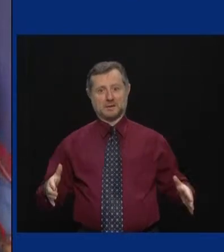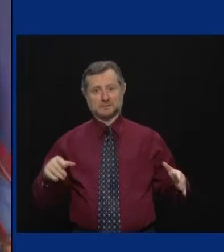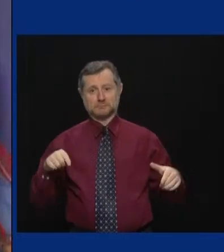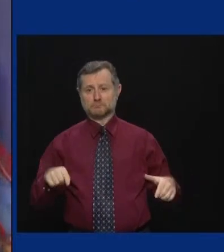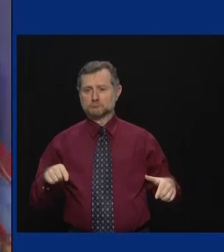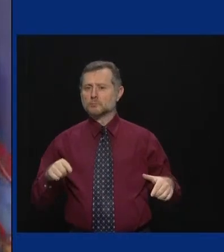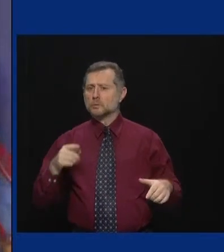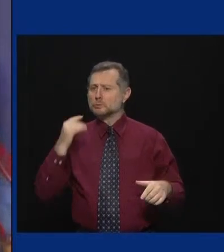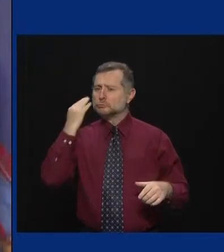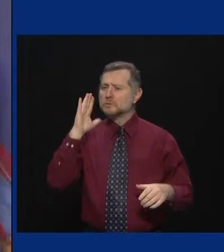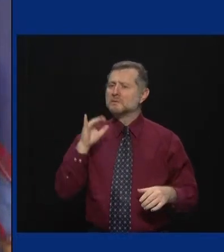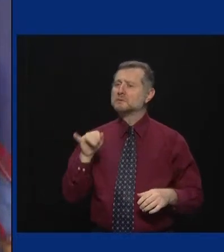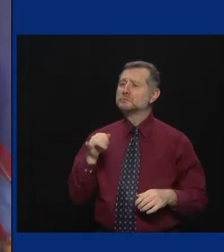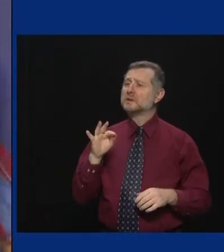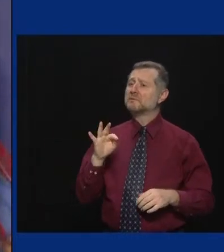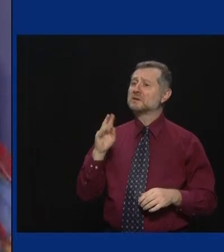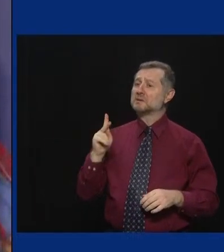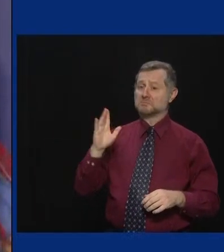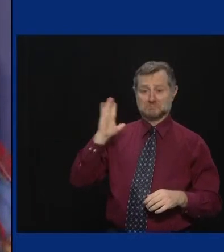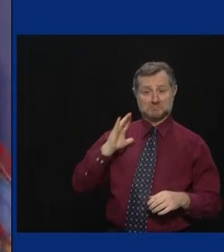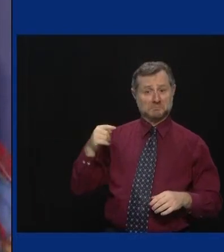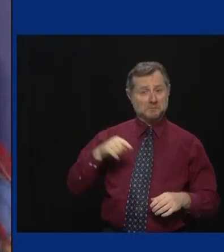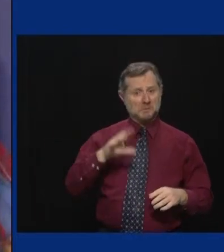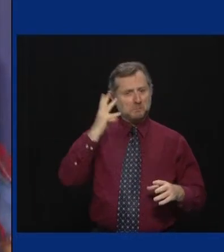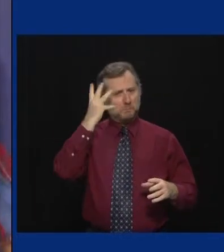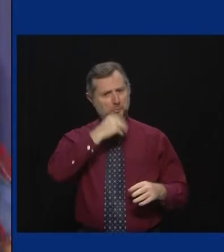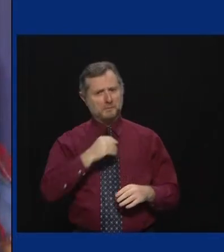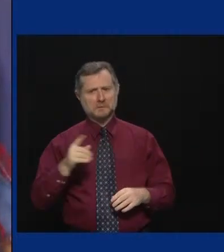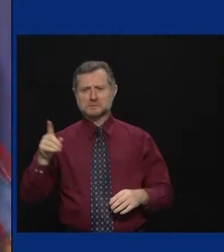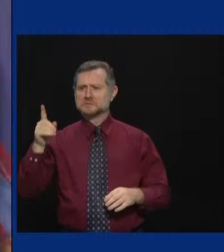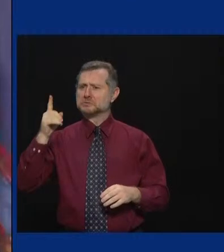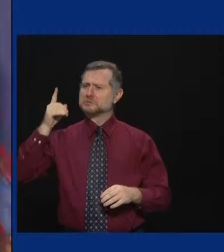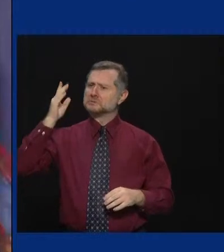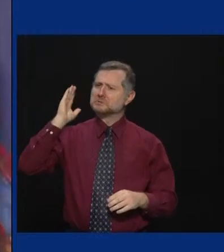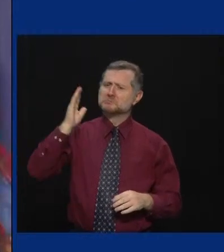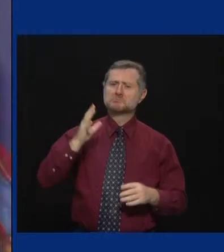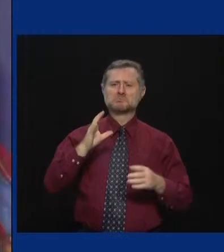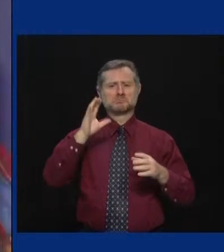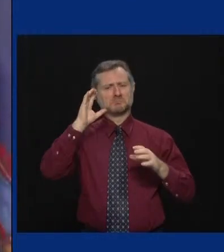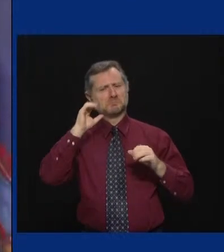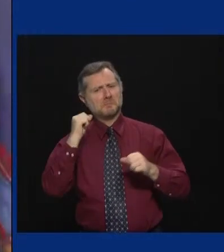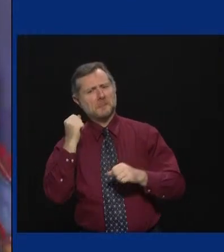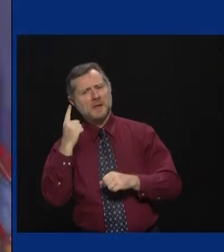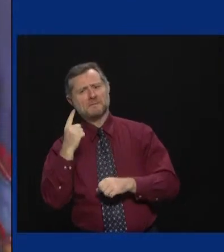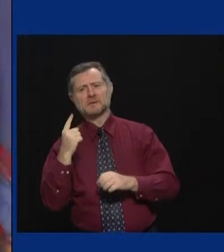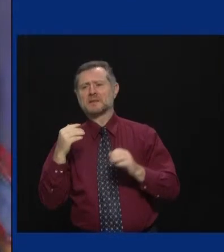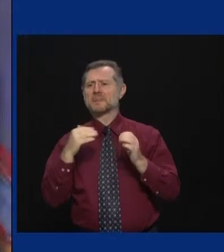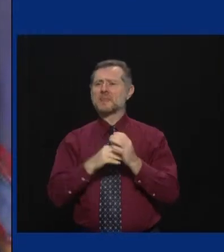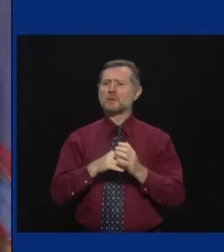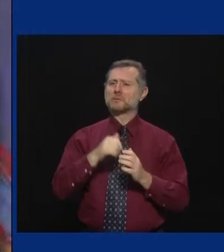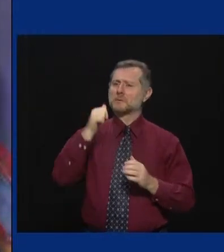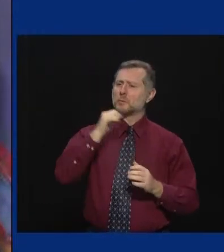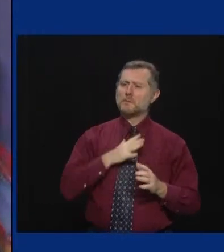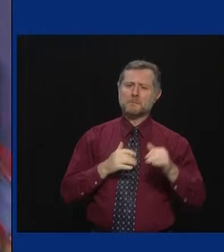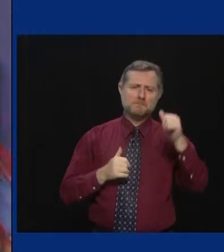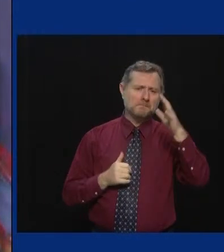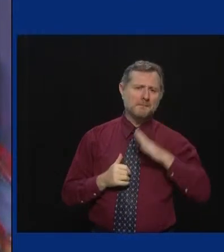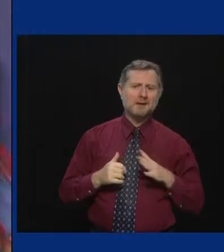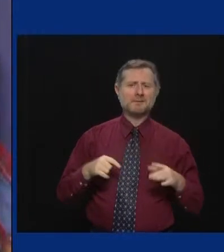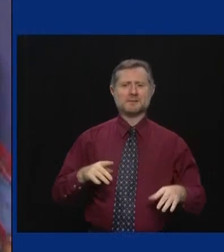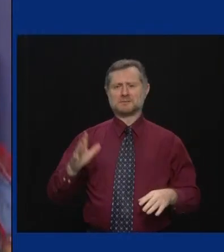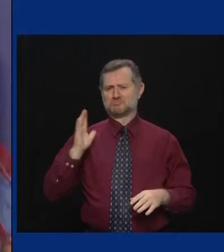those beautiful remarks about this and the work that was done by 11,000 men and women, probably mostly men, but people who built this back in the